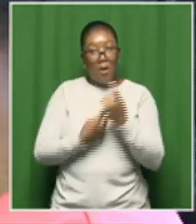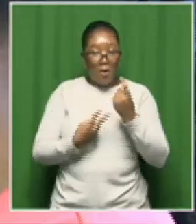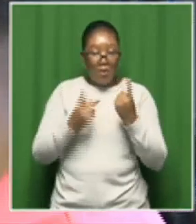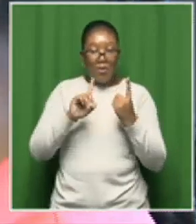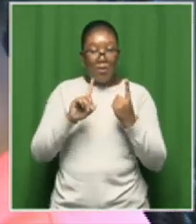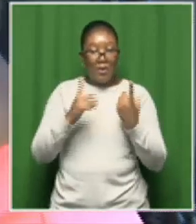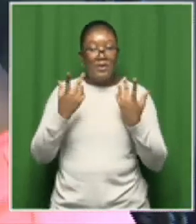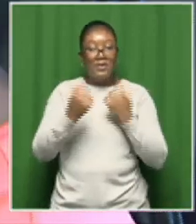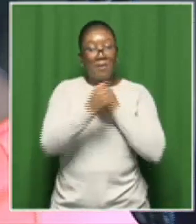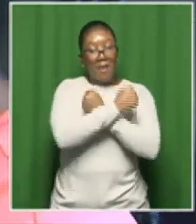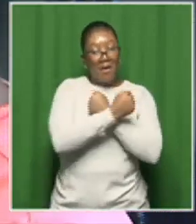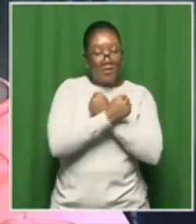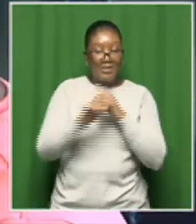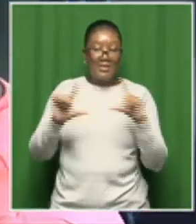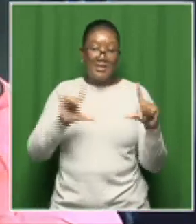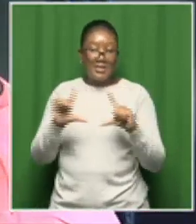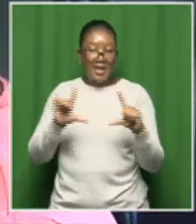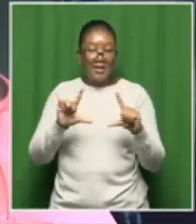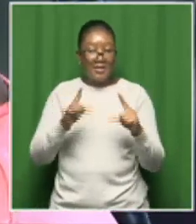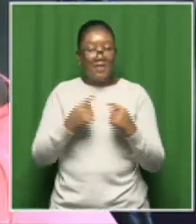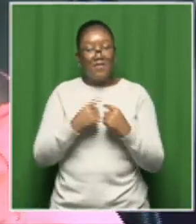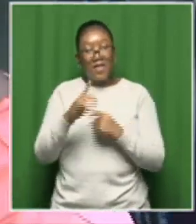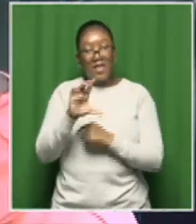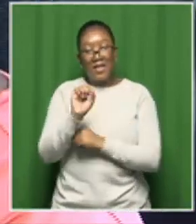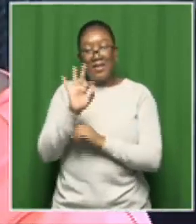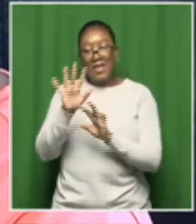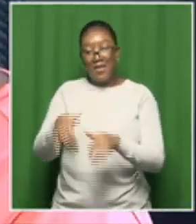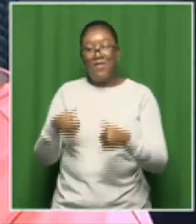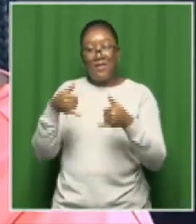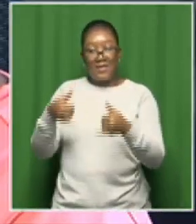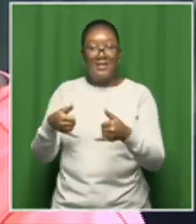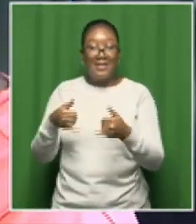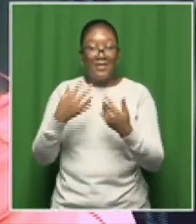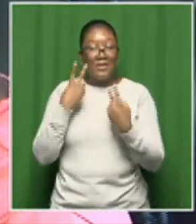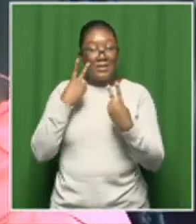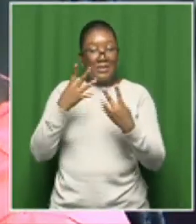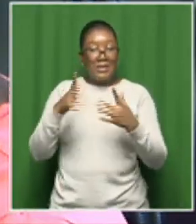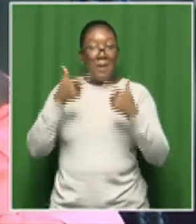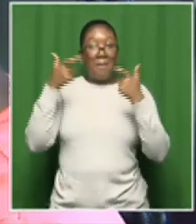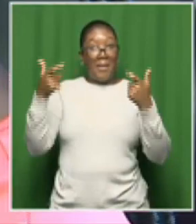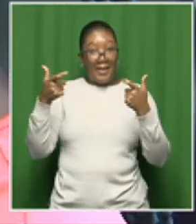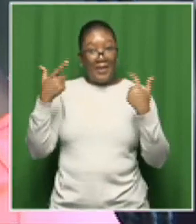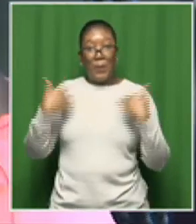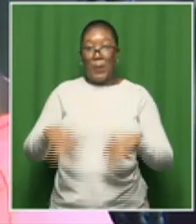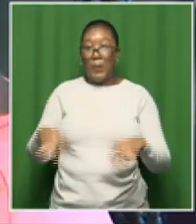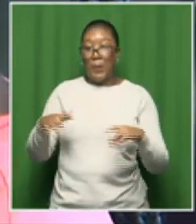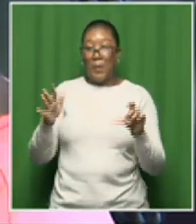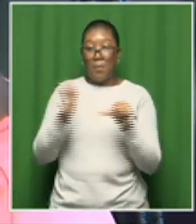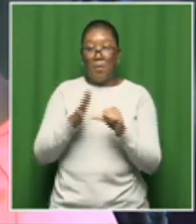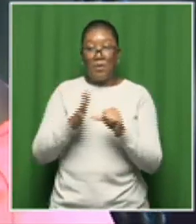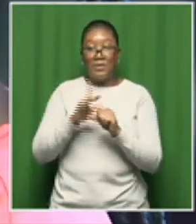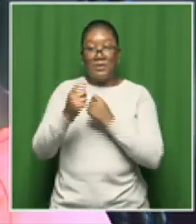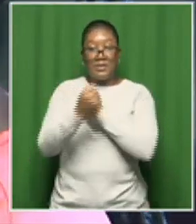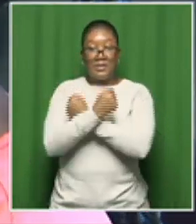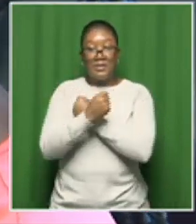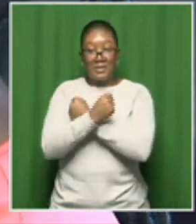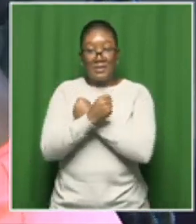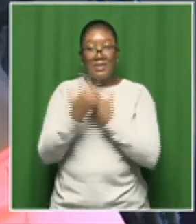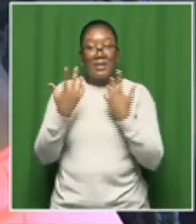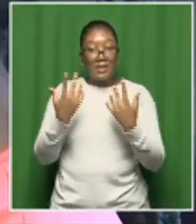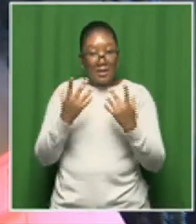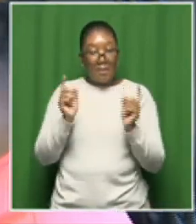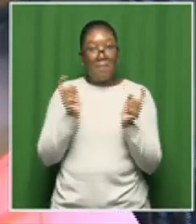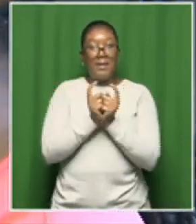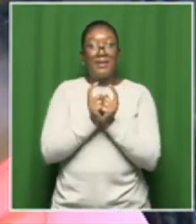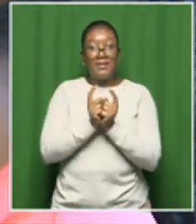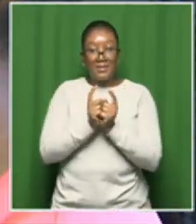Sundowns and Orlando Pirates in the CAF Champions League. We know a lot of people saying it's a big one for Orlando Pirates, going up against Al Ahly right here at home. Let's